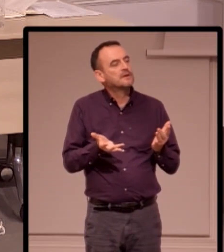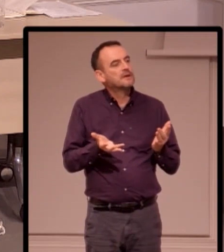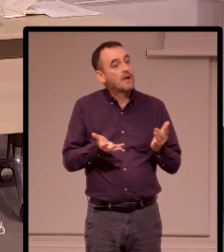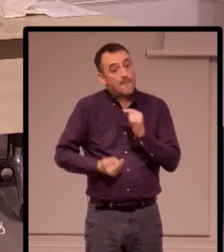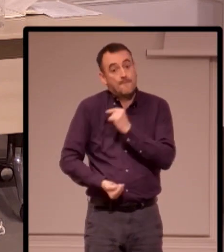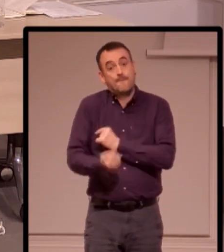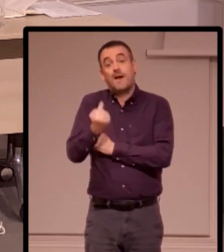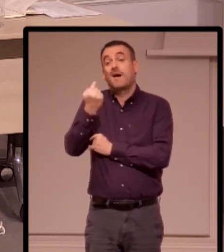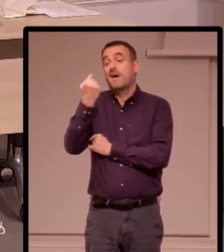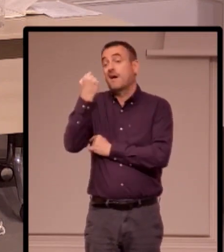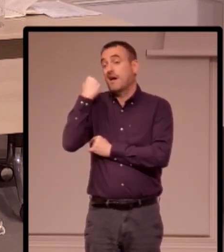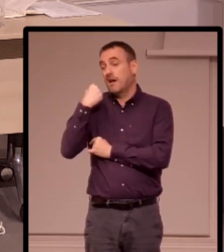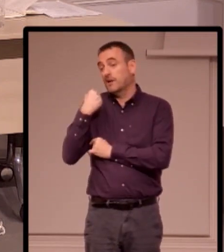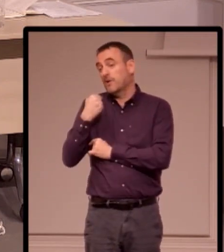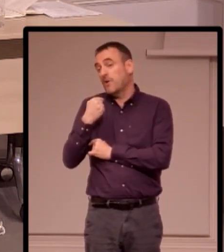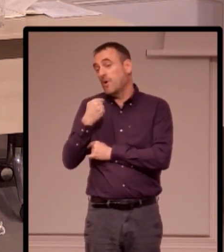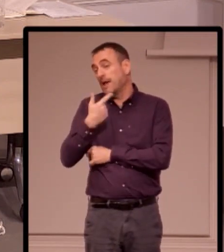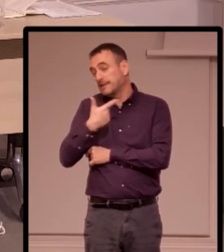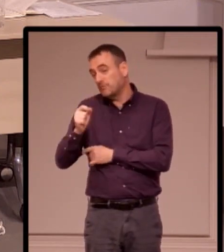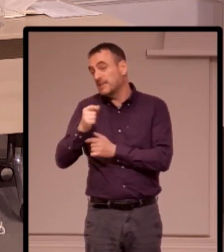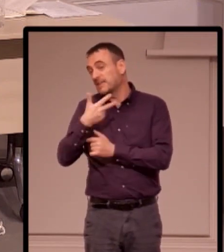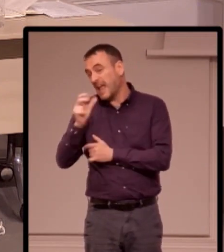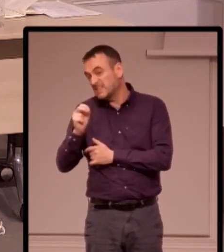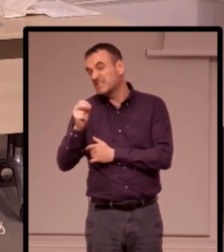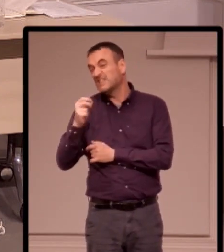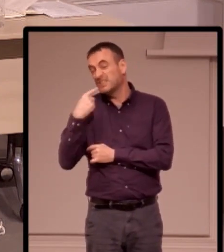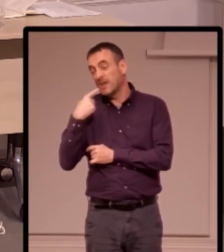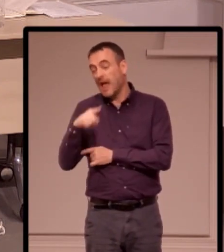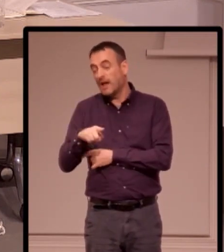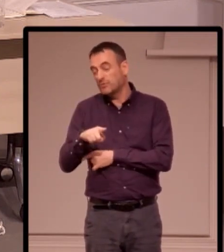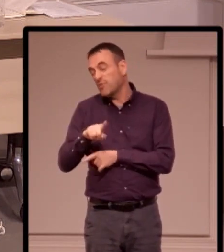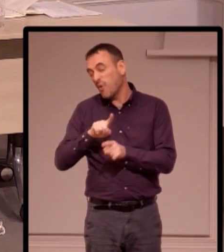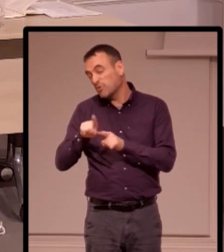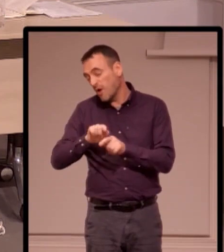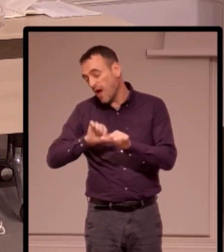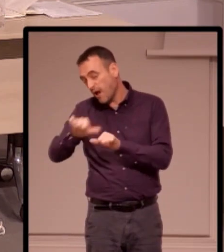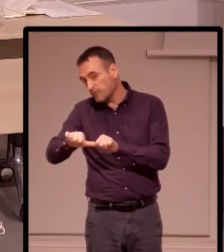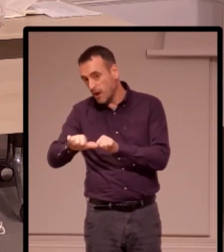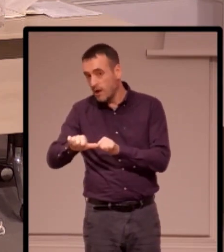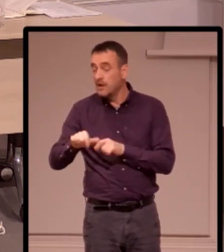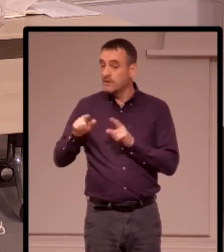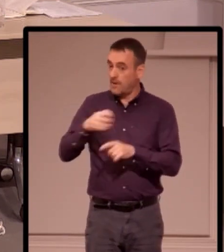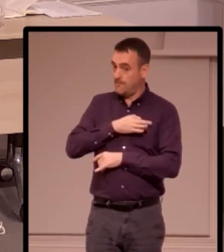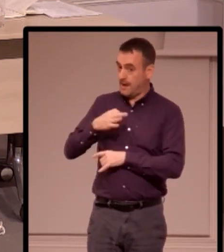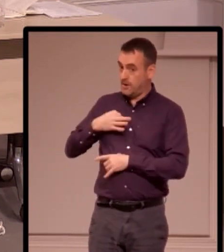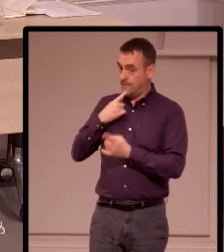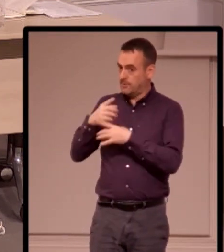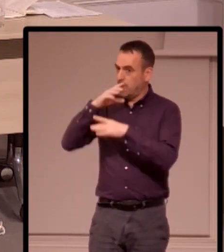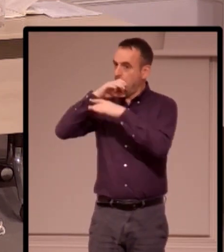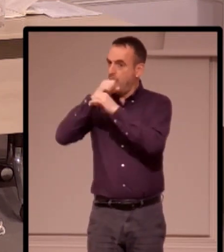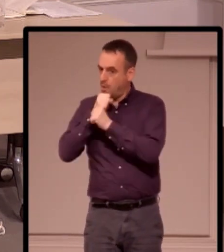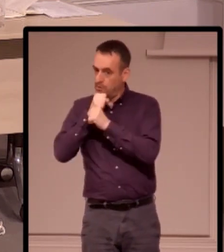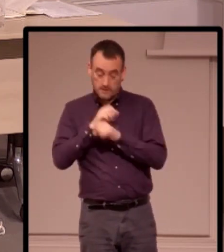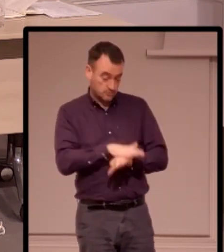thinking back to kind of the 70s, 80s, but it probably happened a lot later than that as well, withholding information from children